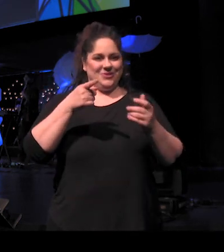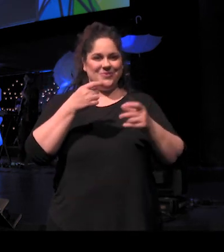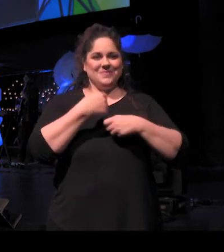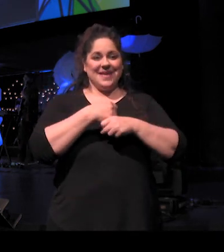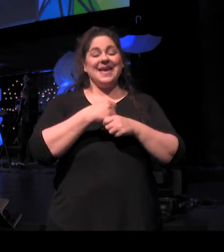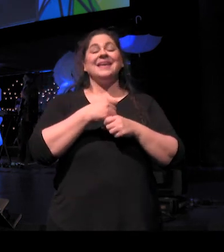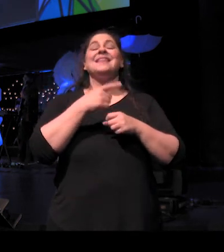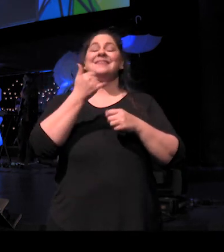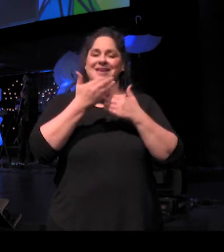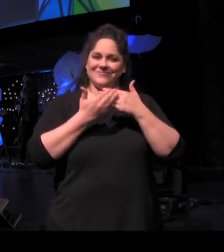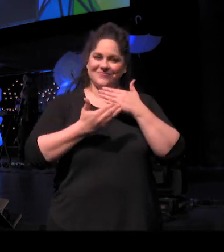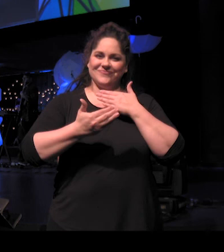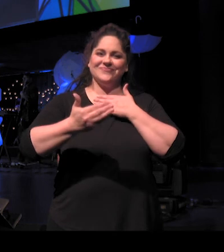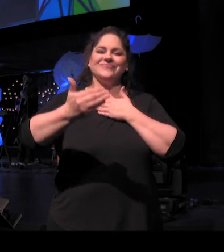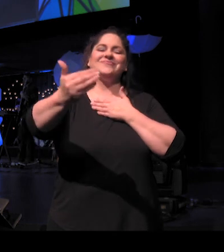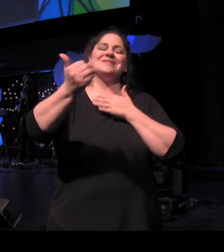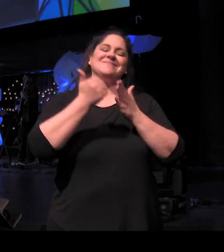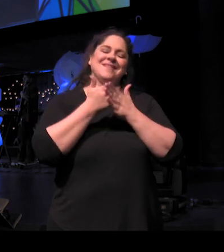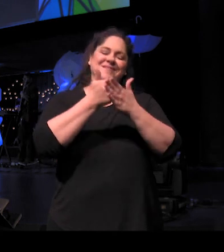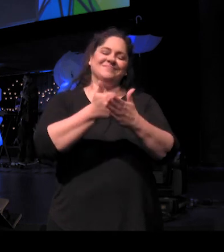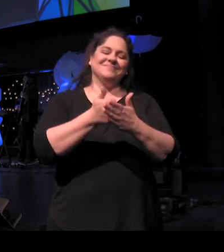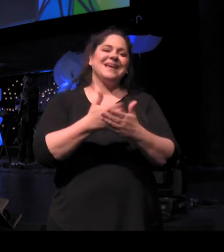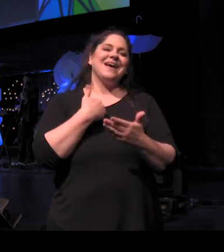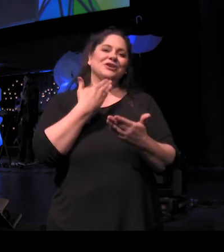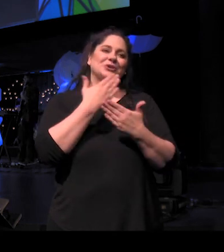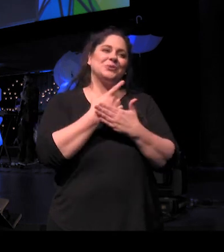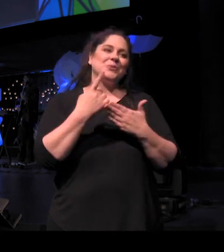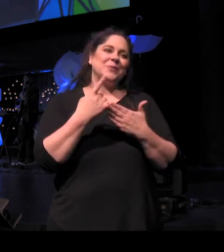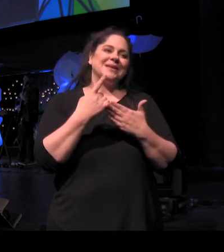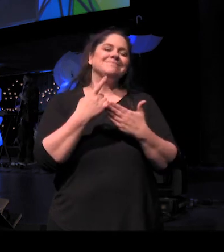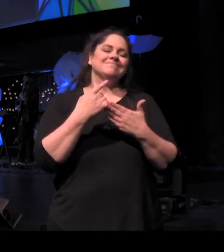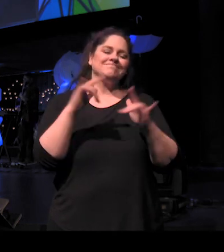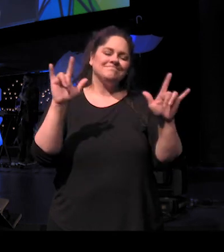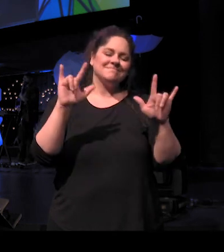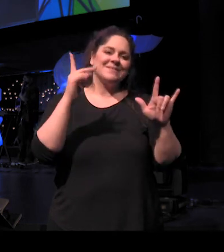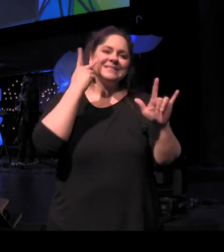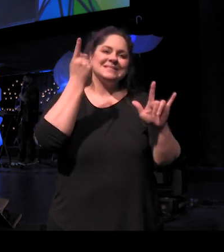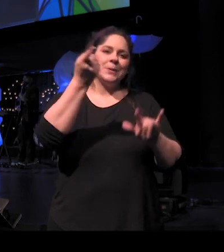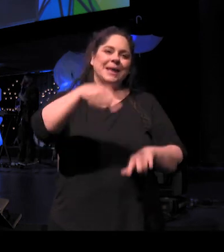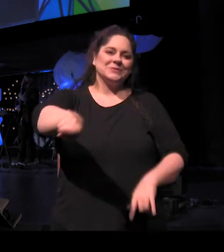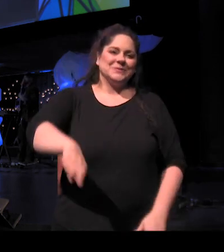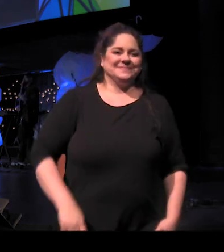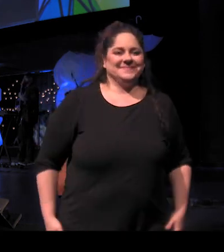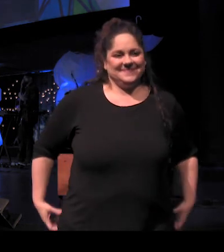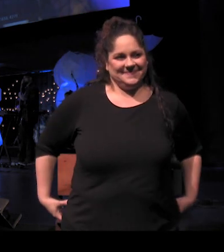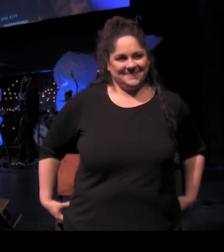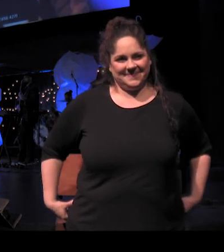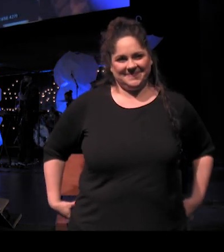tomorrow and every day into the future. Have a great week. We love you, and see you next weekend.